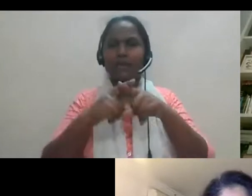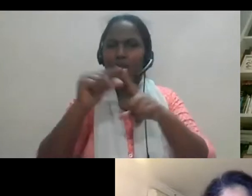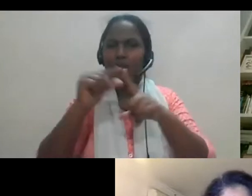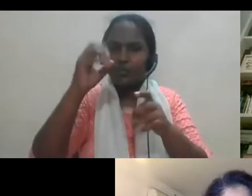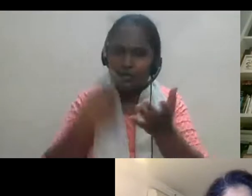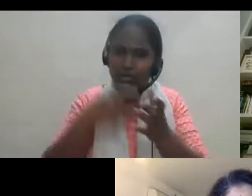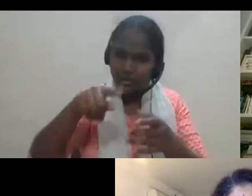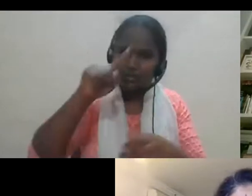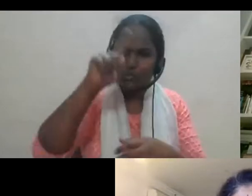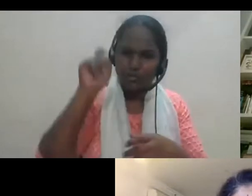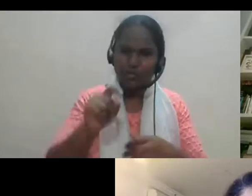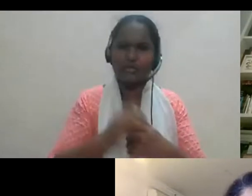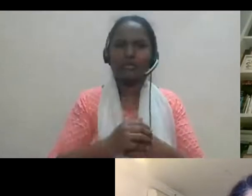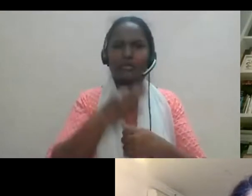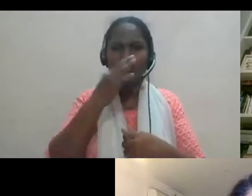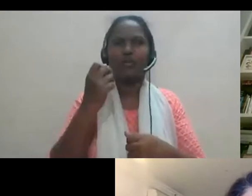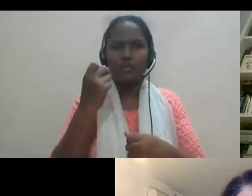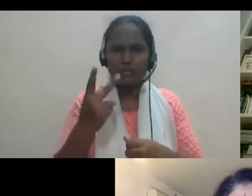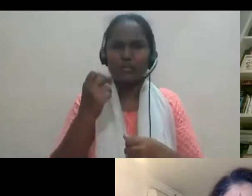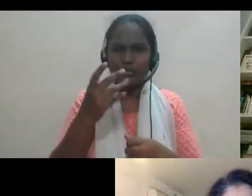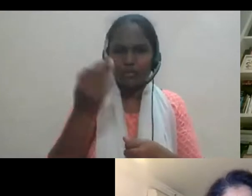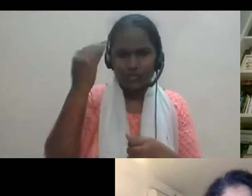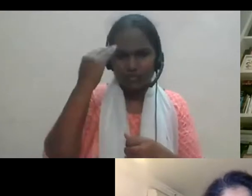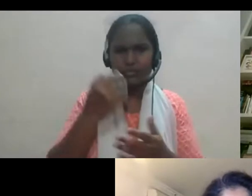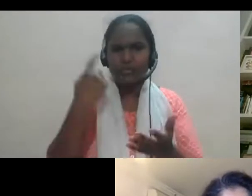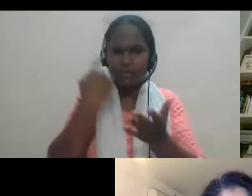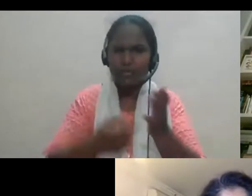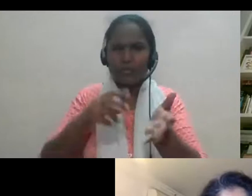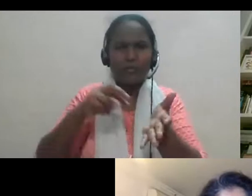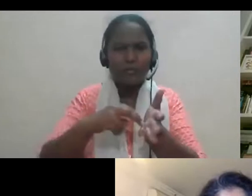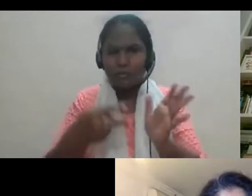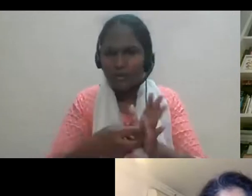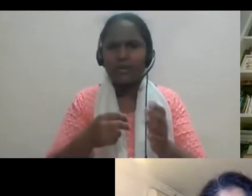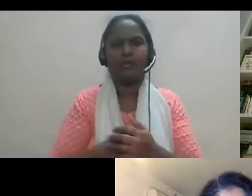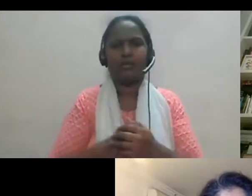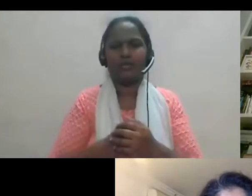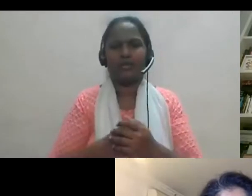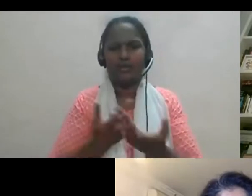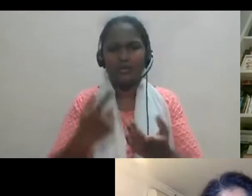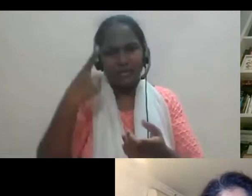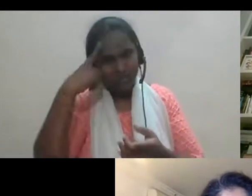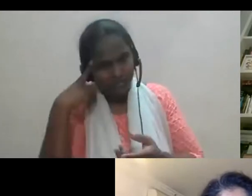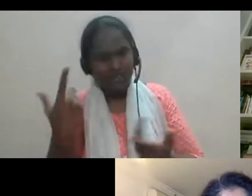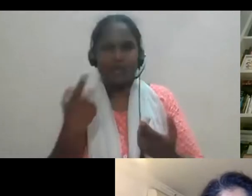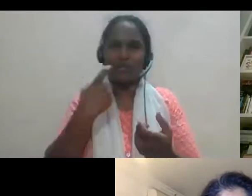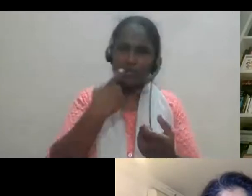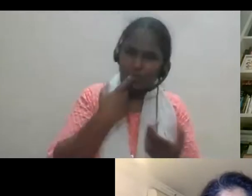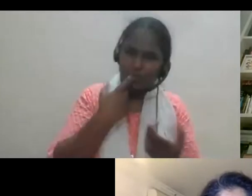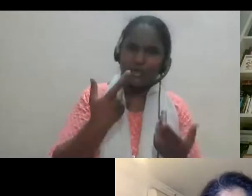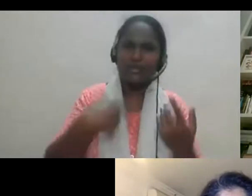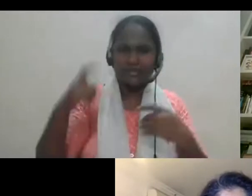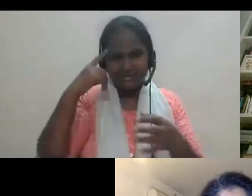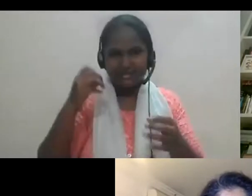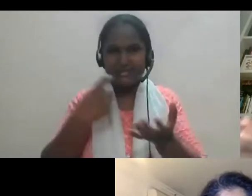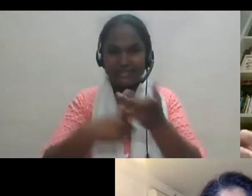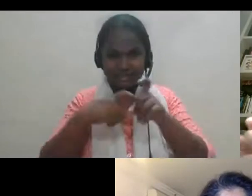up front and saying, okay, we, you know, what does it mean to be to be Black, to be white, to be Indigenous, to